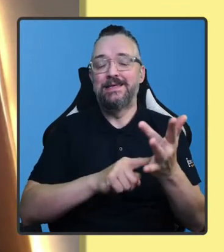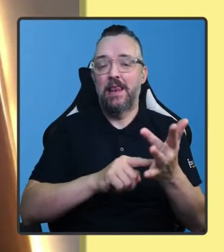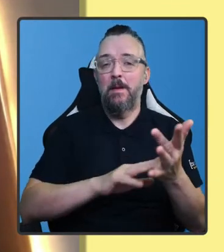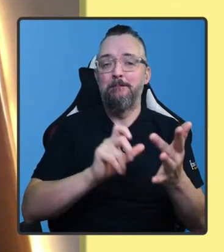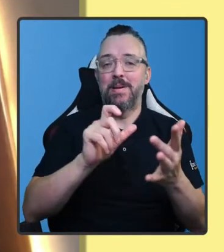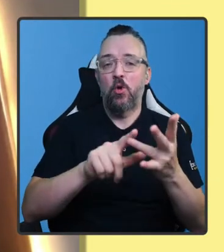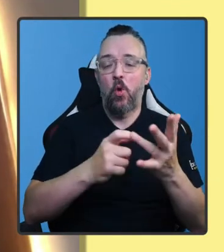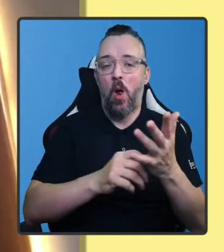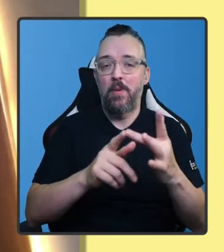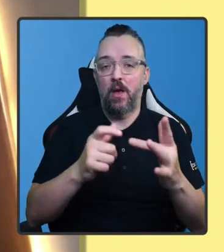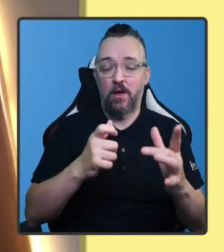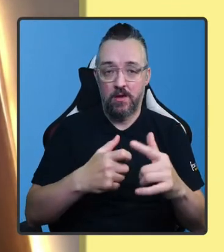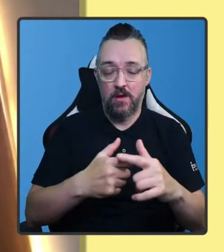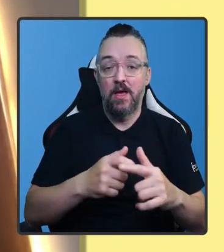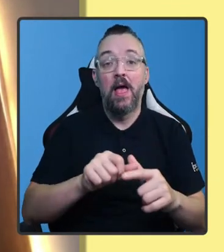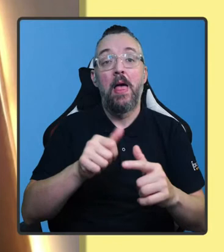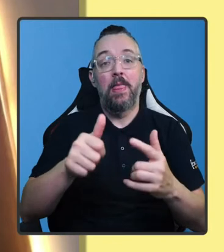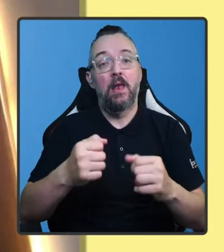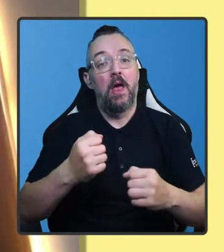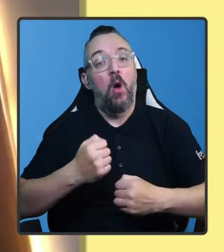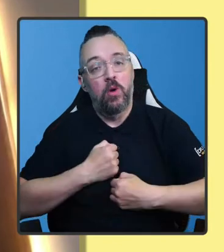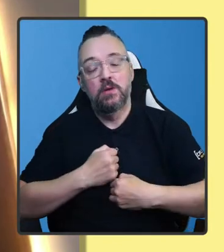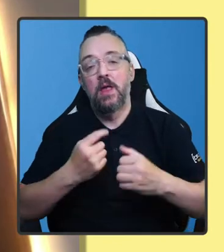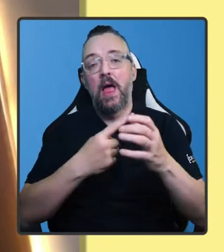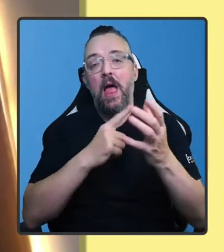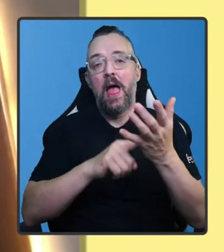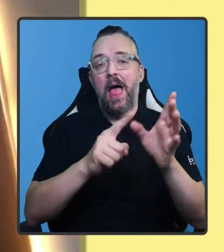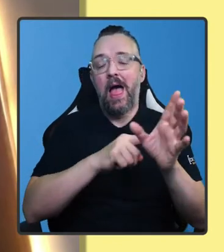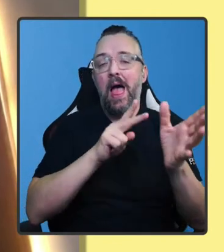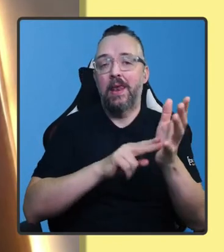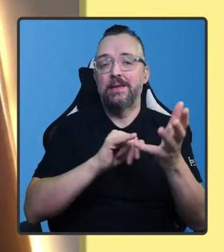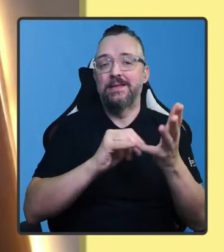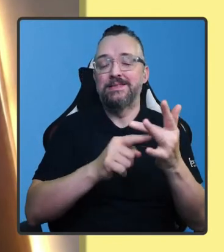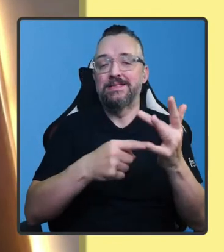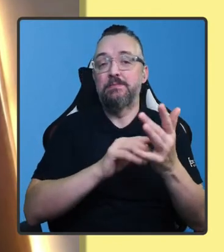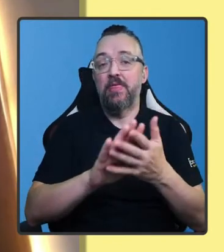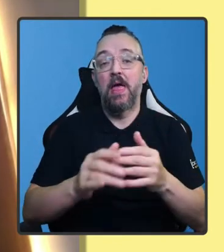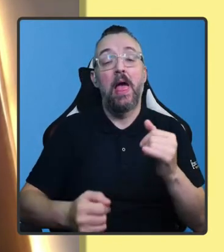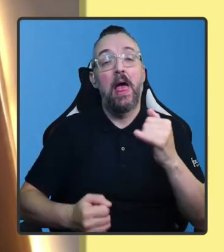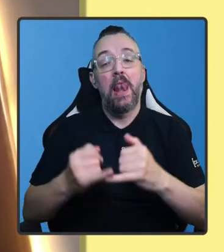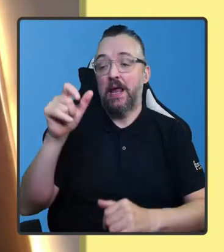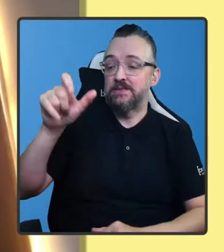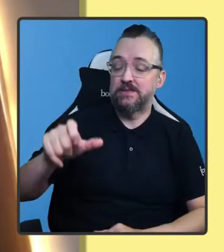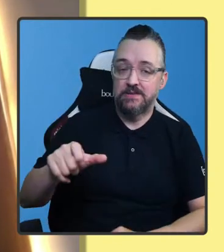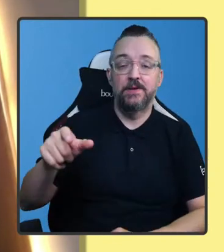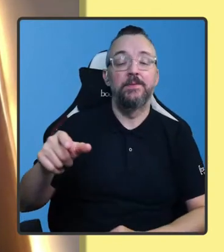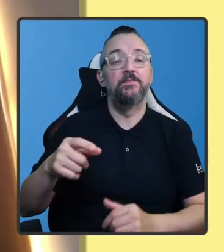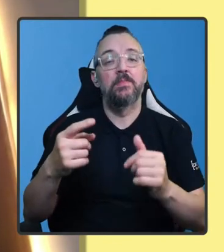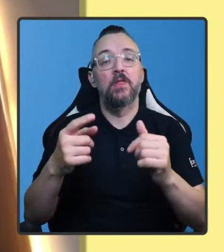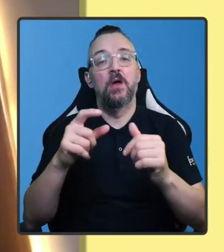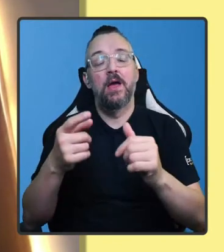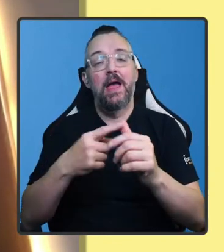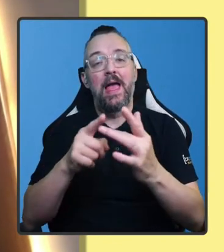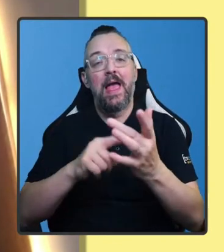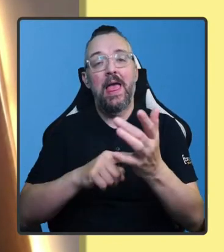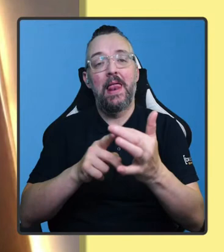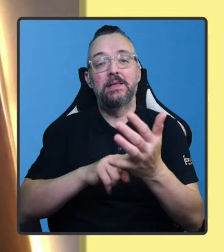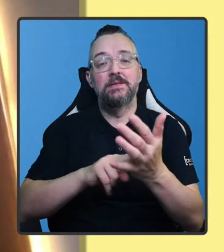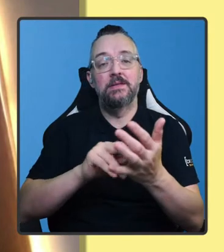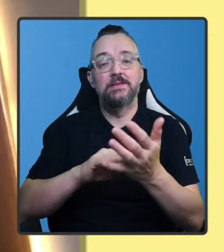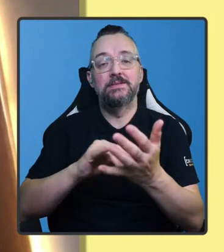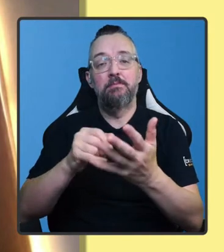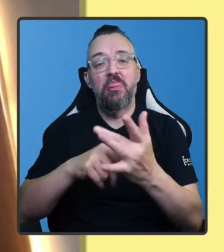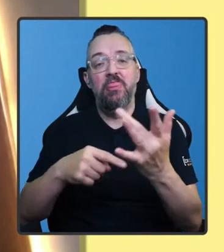very own Alan Smith. Our final term was served by Aileen MacLeod and Christian Allard, and I was lucky enough to join them